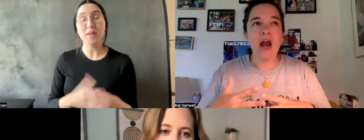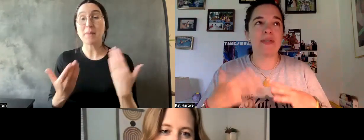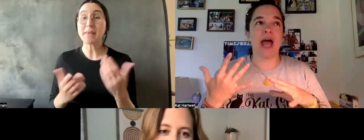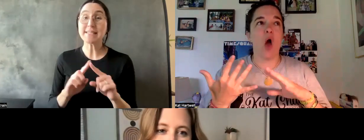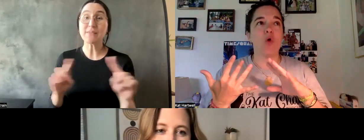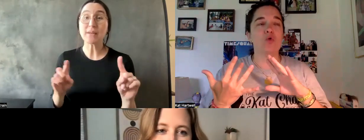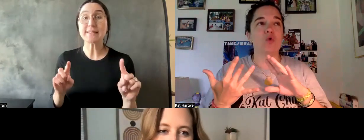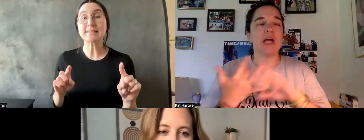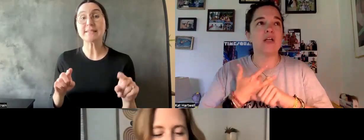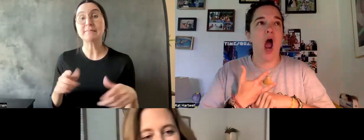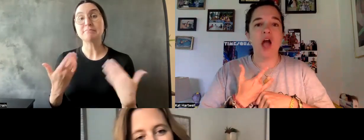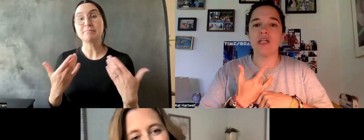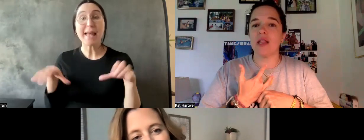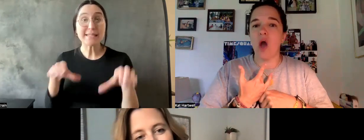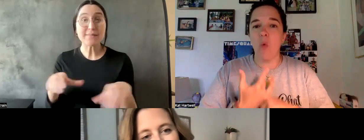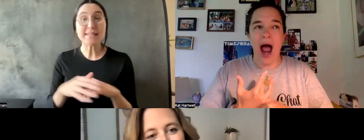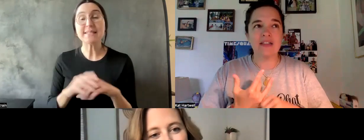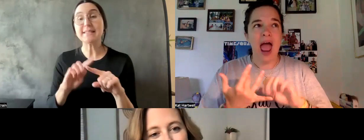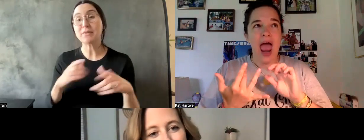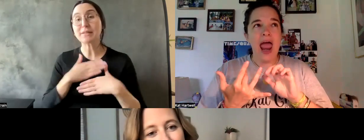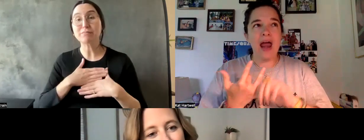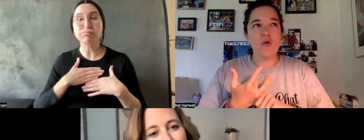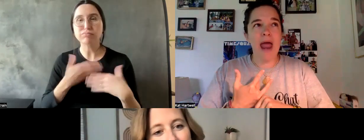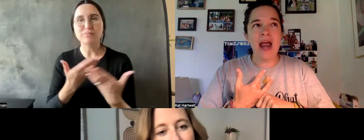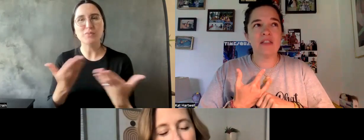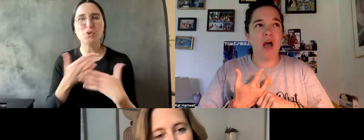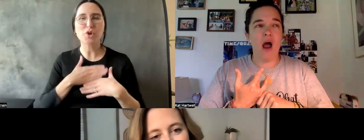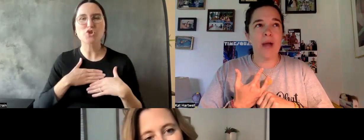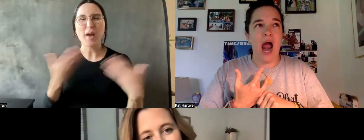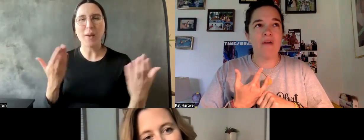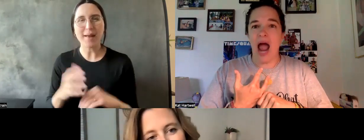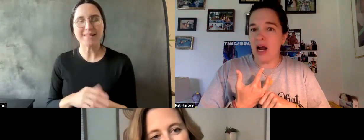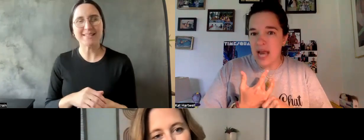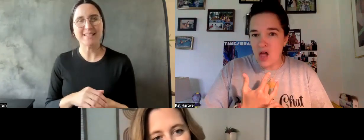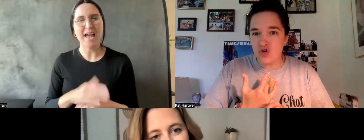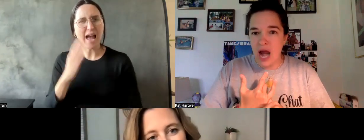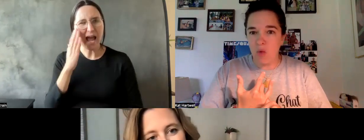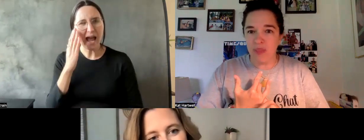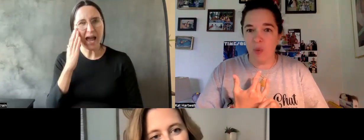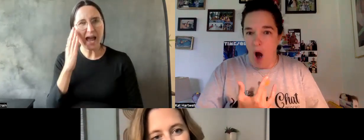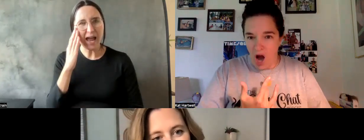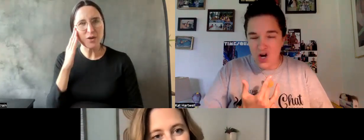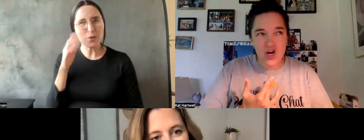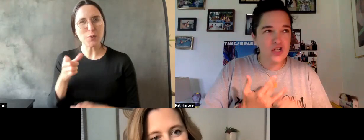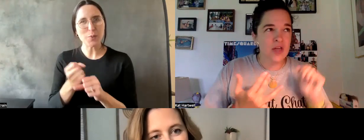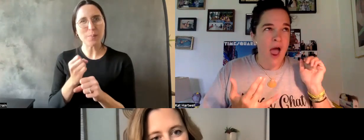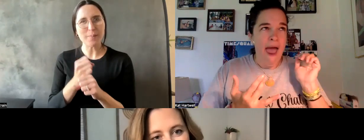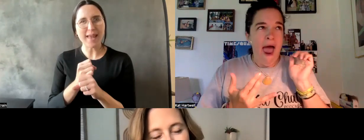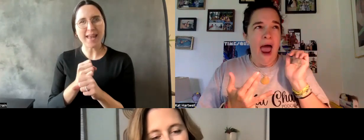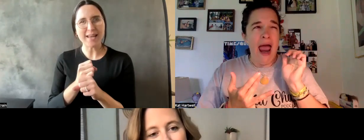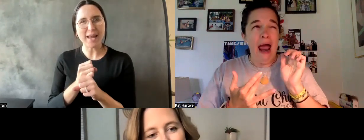do there, because I know they talk a little what, and you made some kind of cocktail drink with the